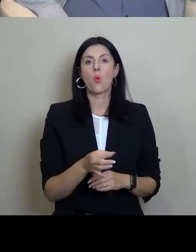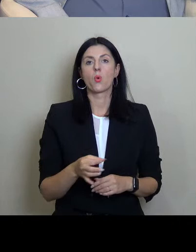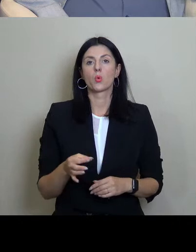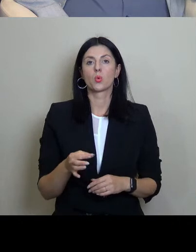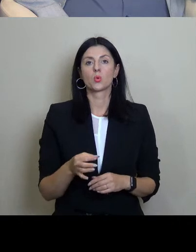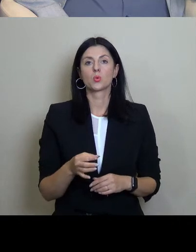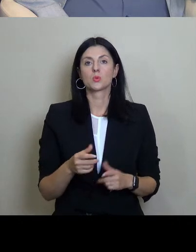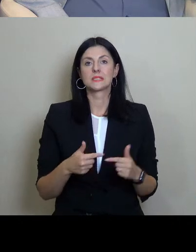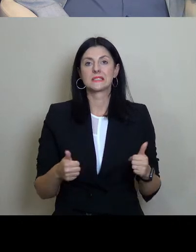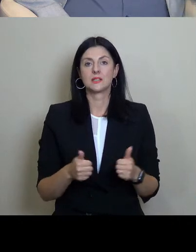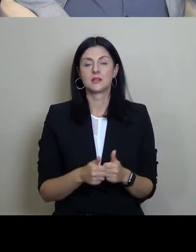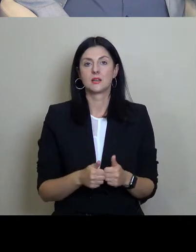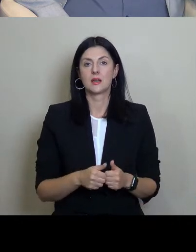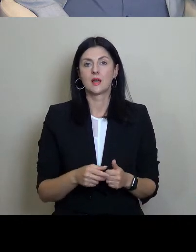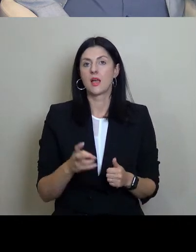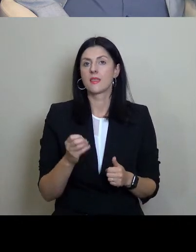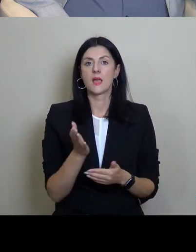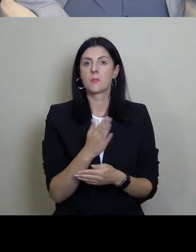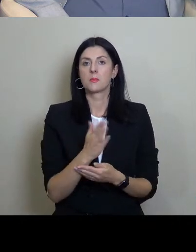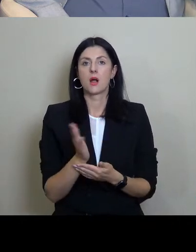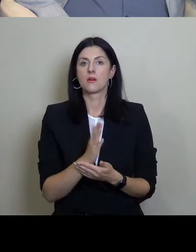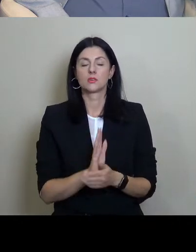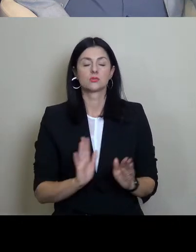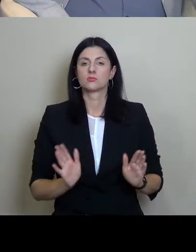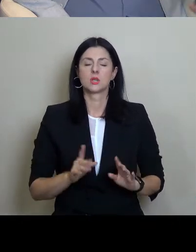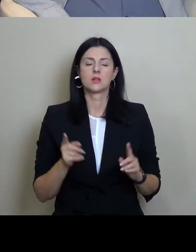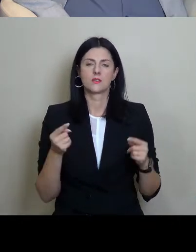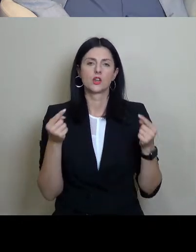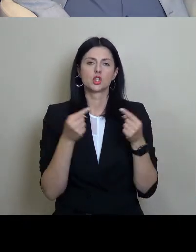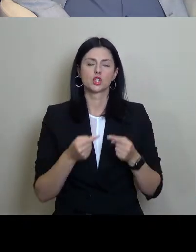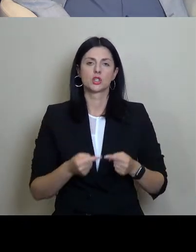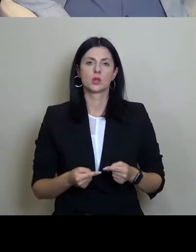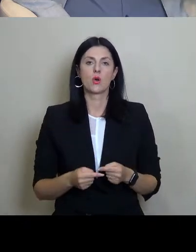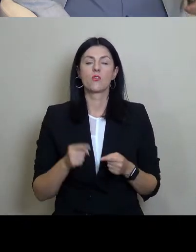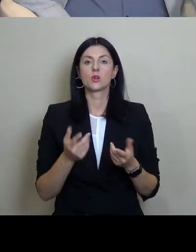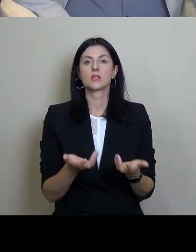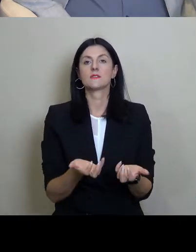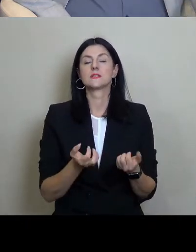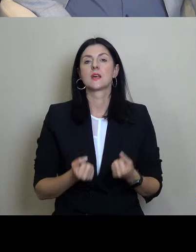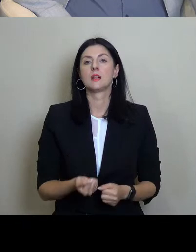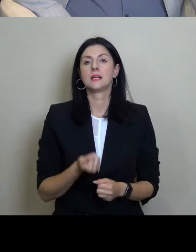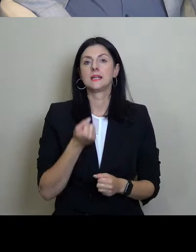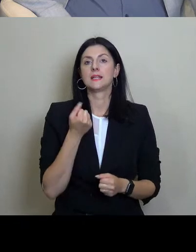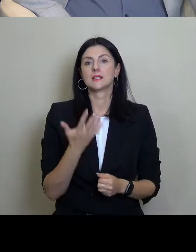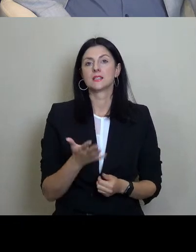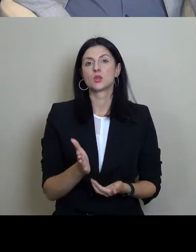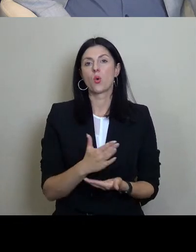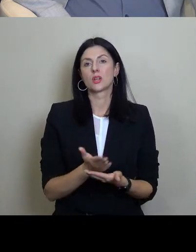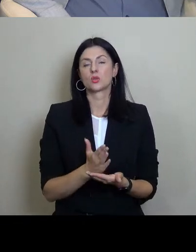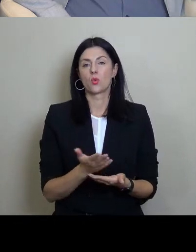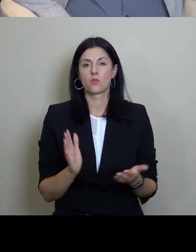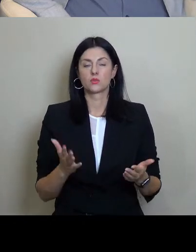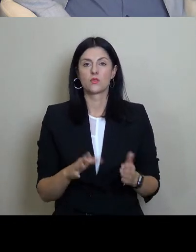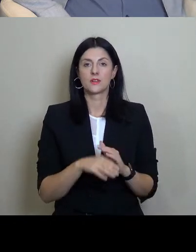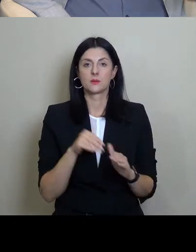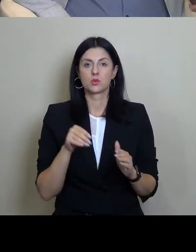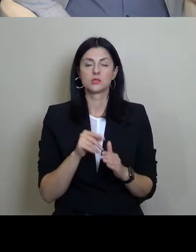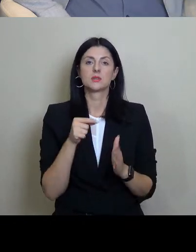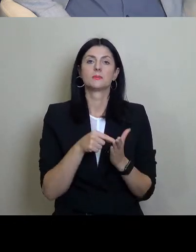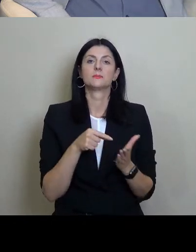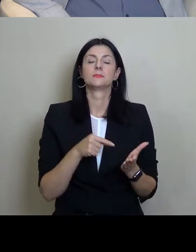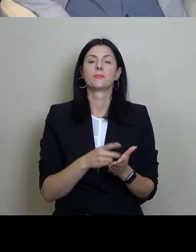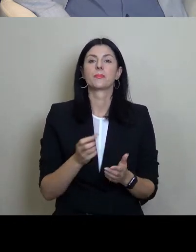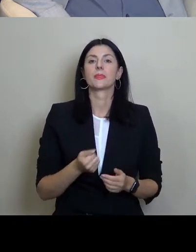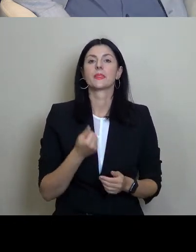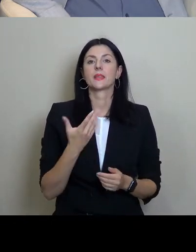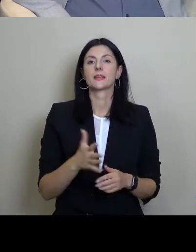in each of the constituency. So it's not floating magnitude. They took the number of voters